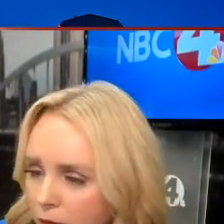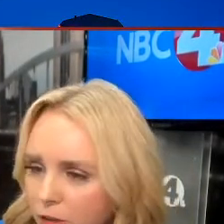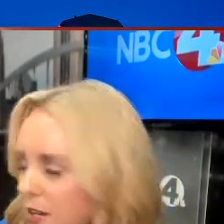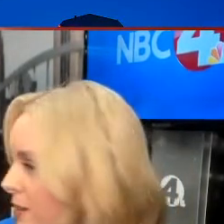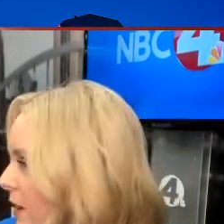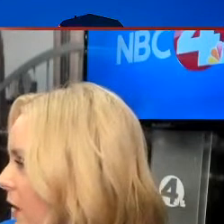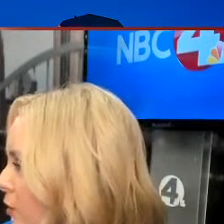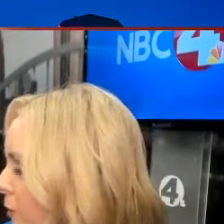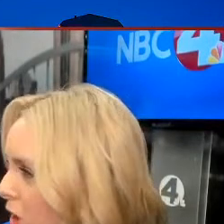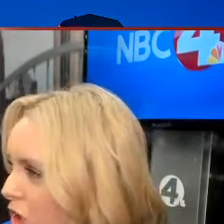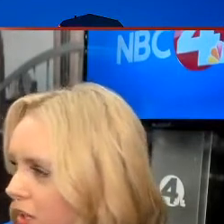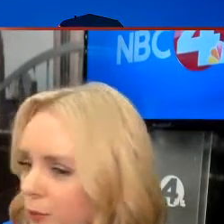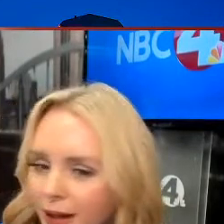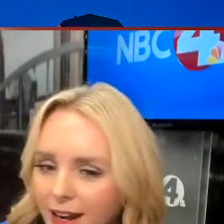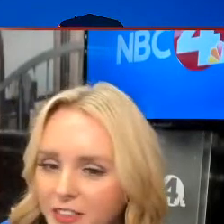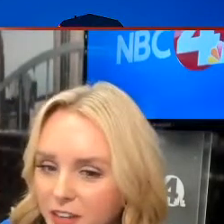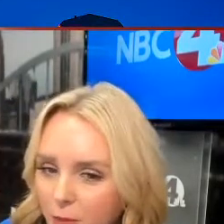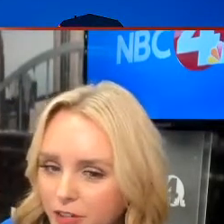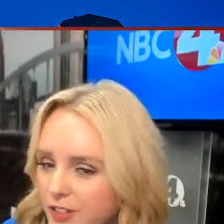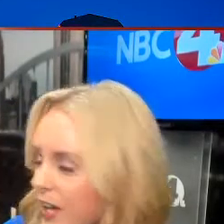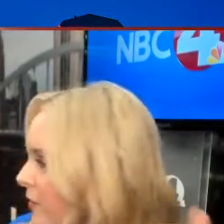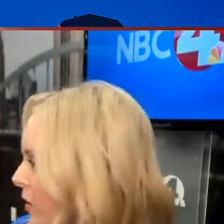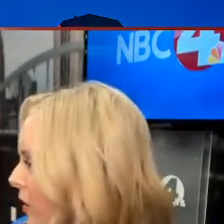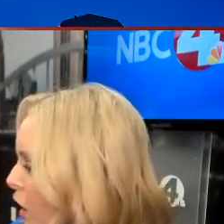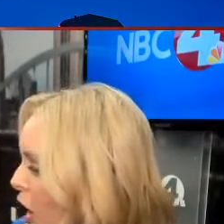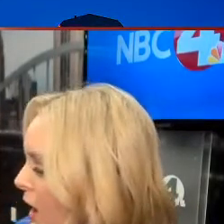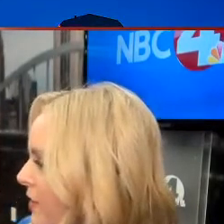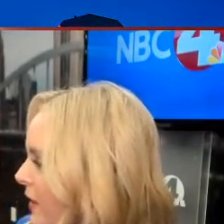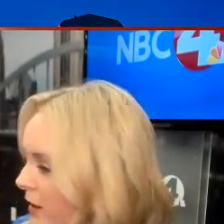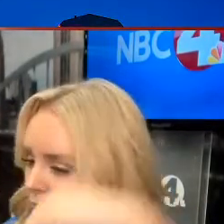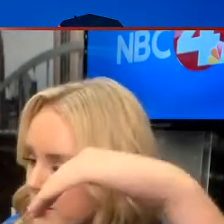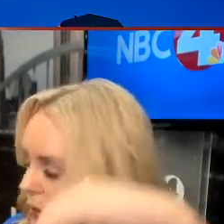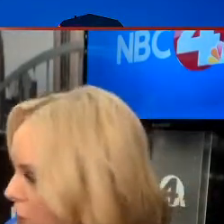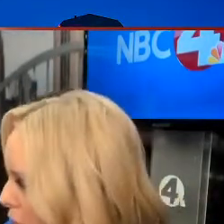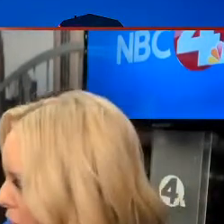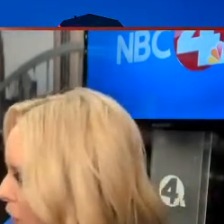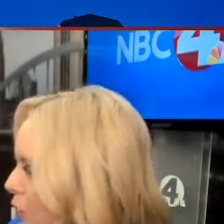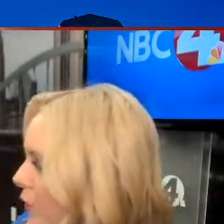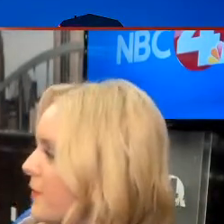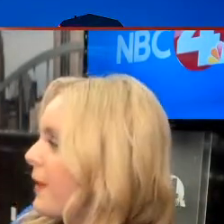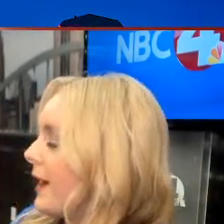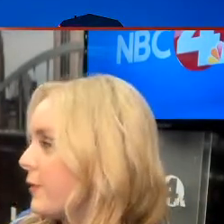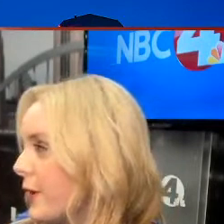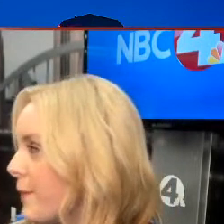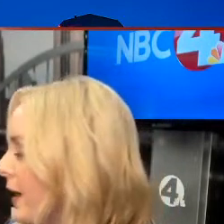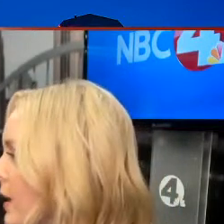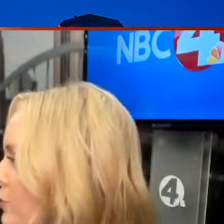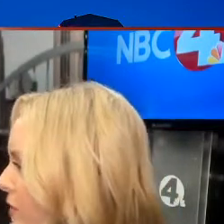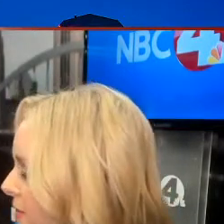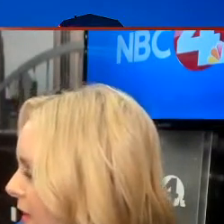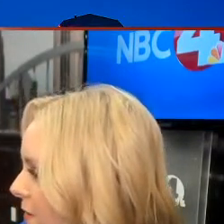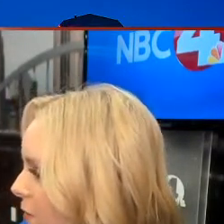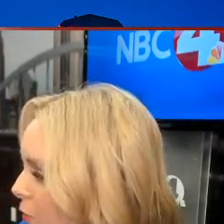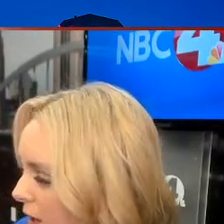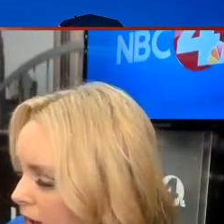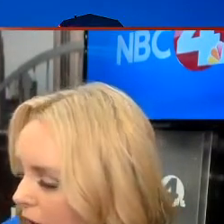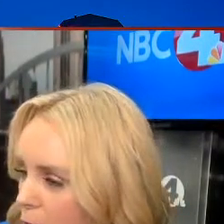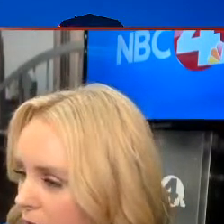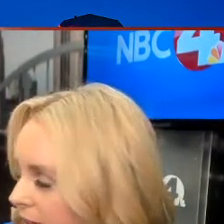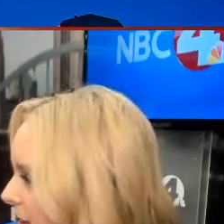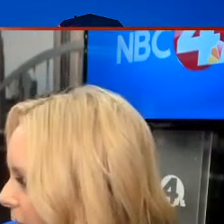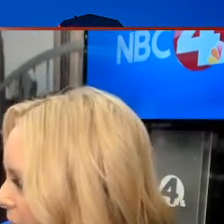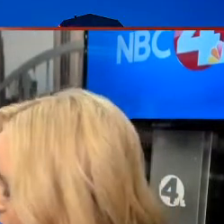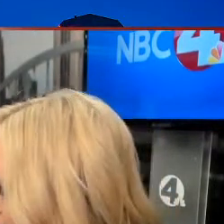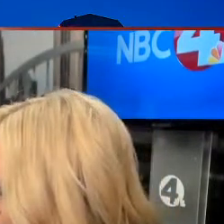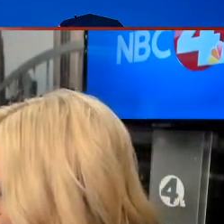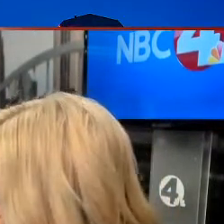today? We were talking a little bit earlier about how the numbers kind of are on their, low and then ramp back up towards the end of the week. What